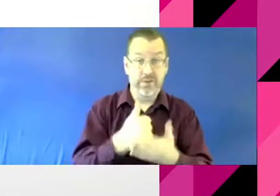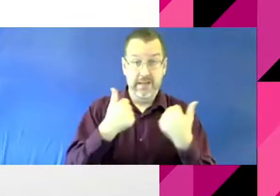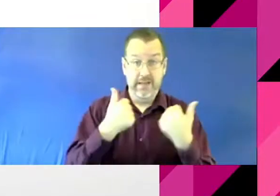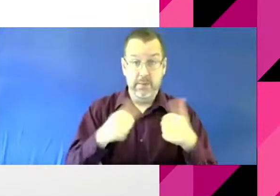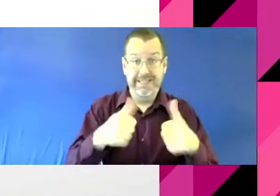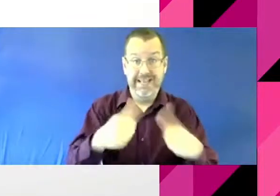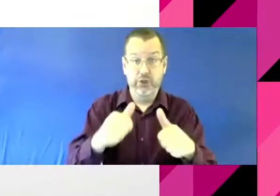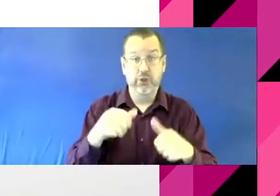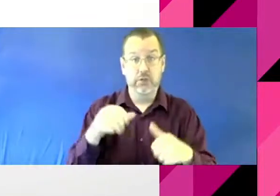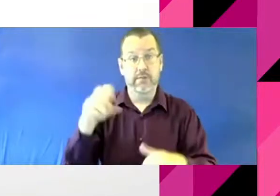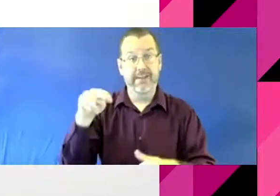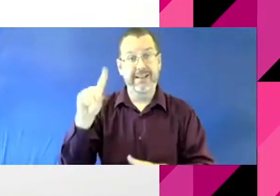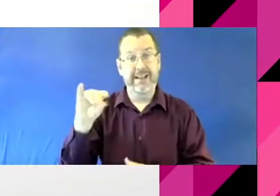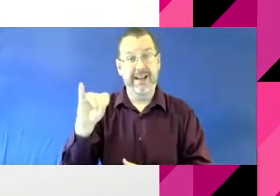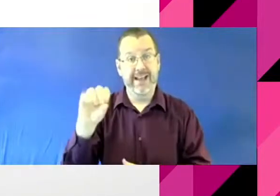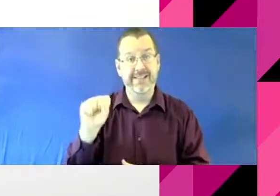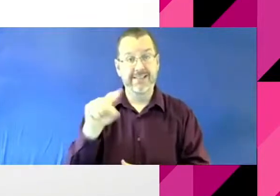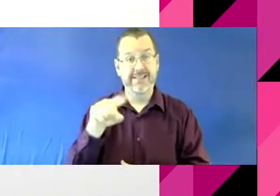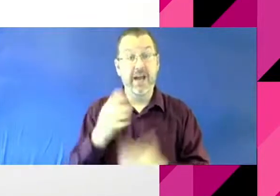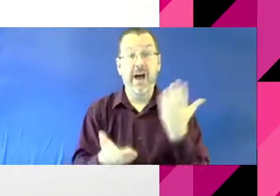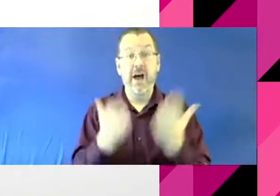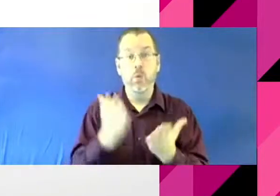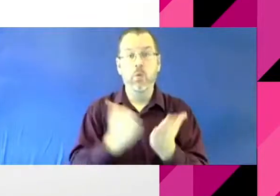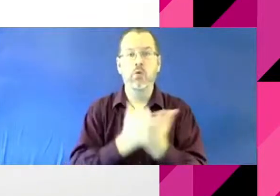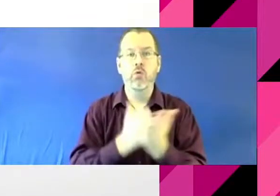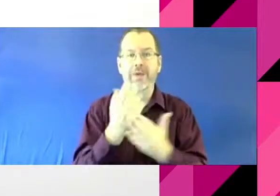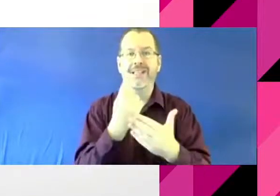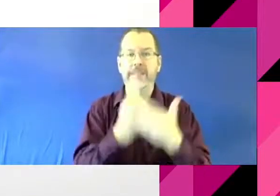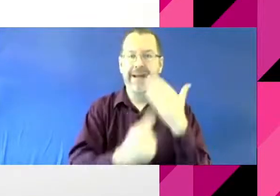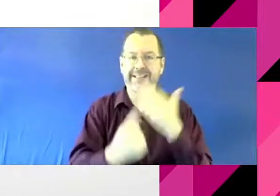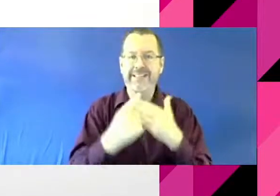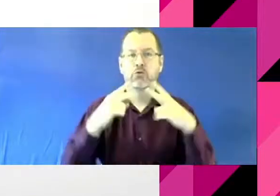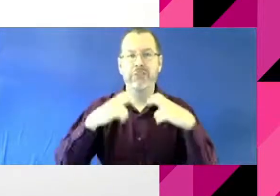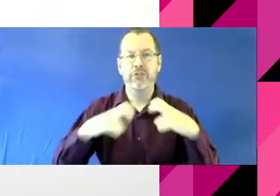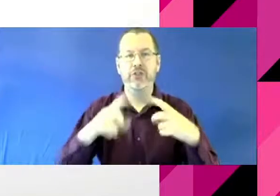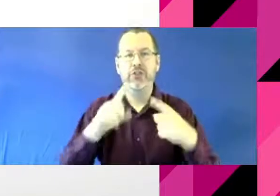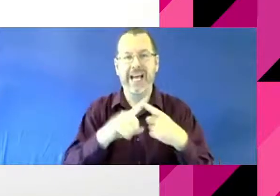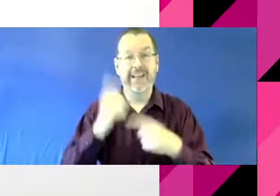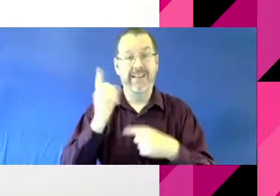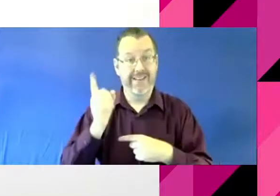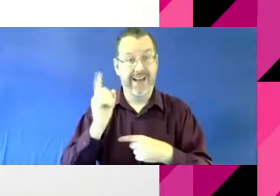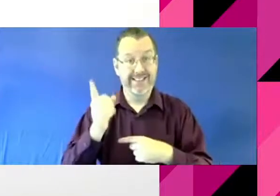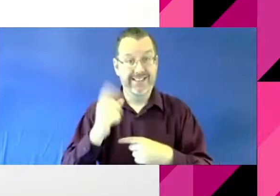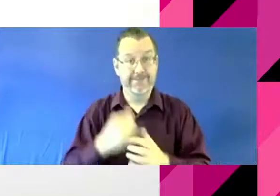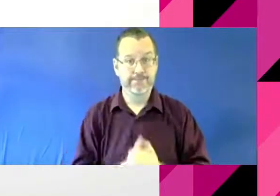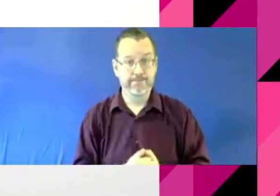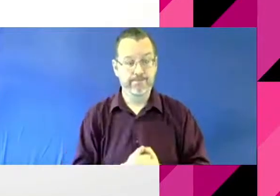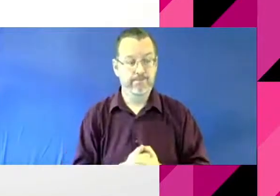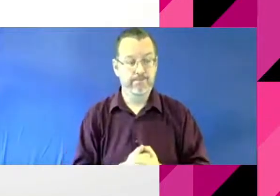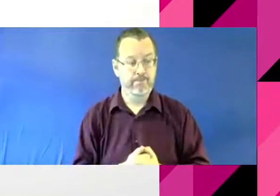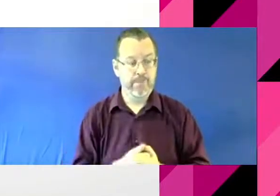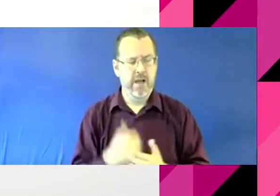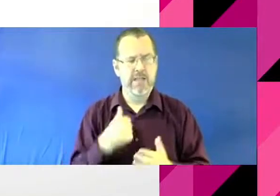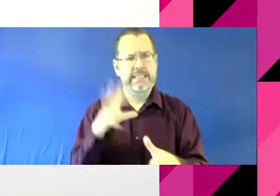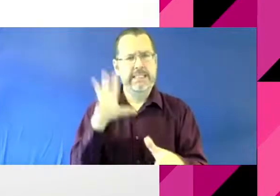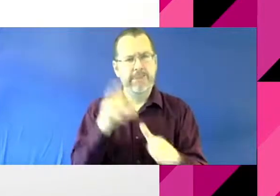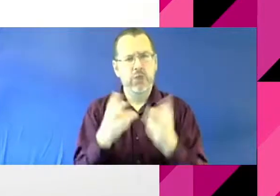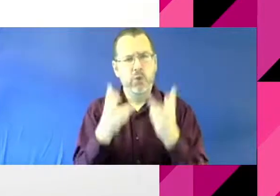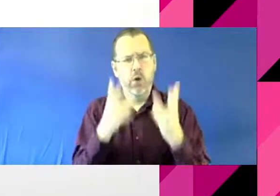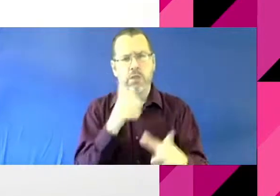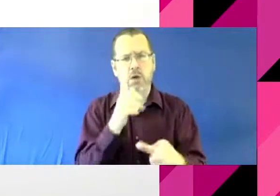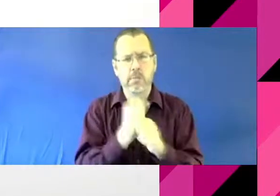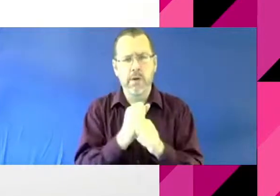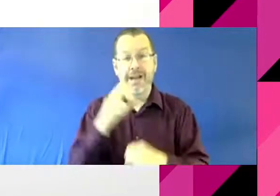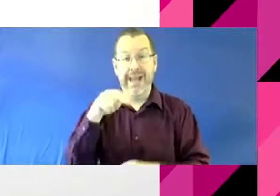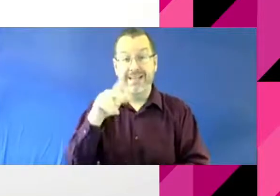of the NDIS through its independent research and advice. In particular, I want to highlight the NDA's work